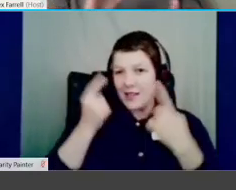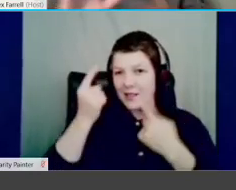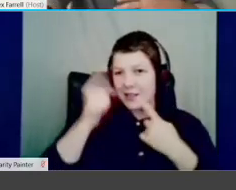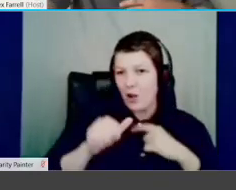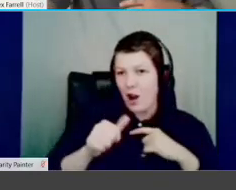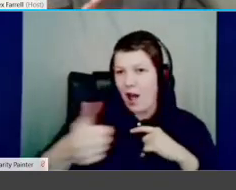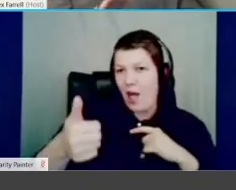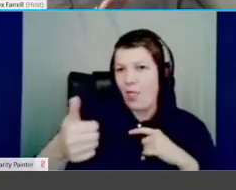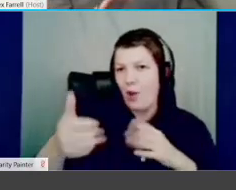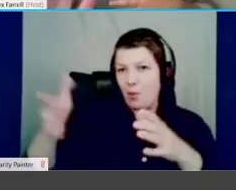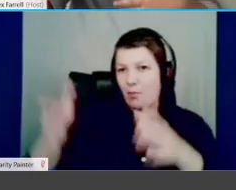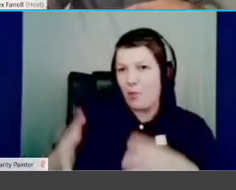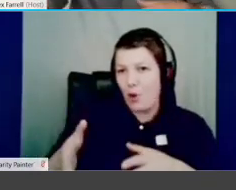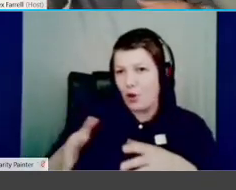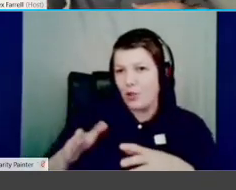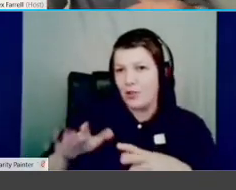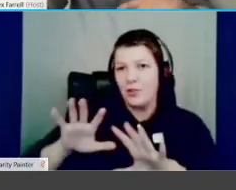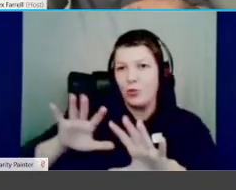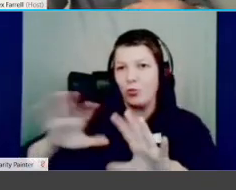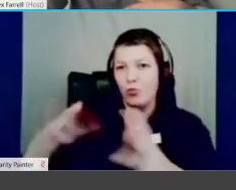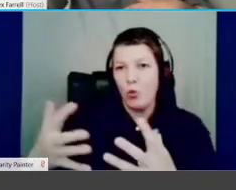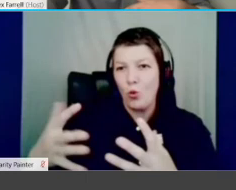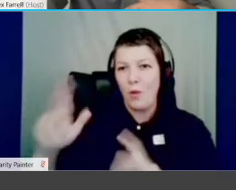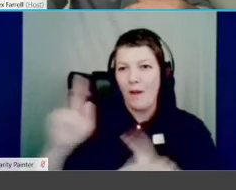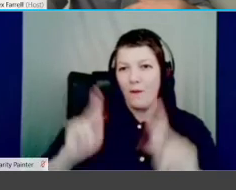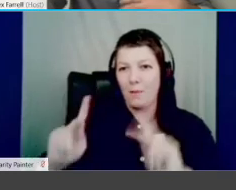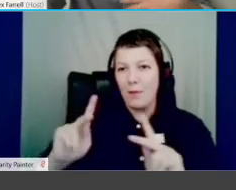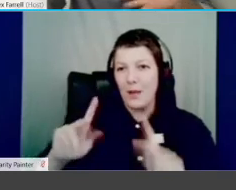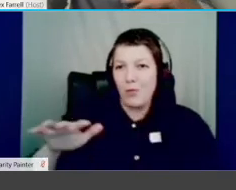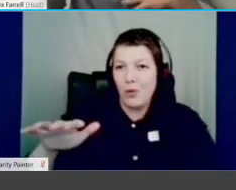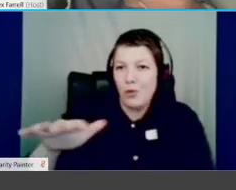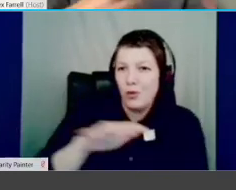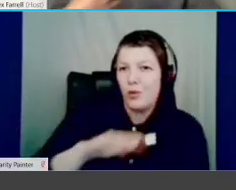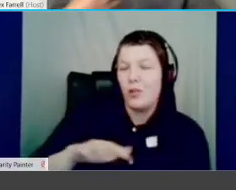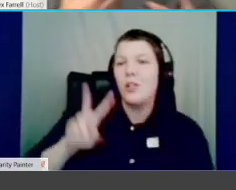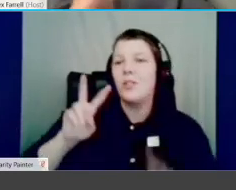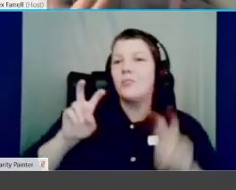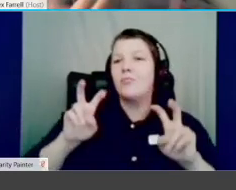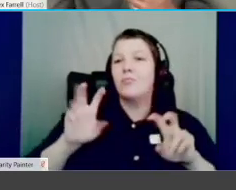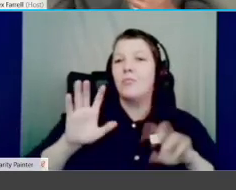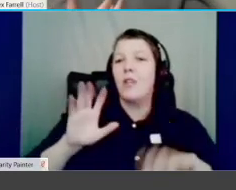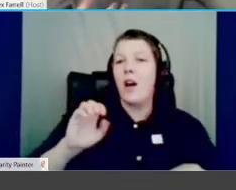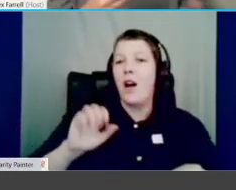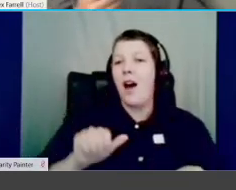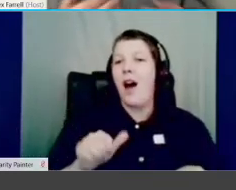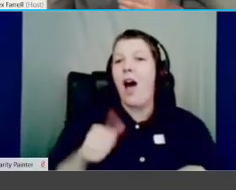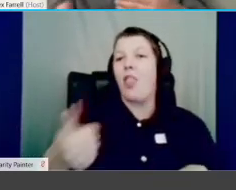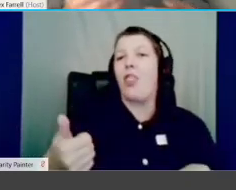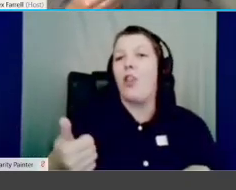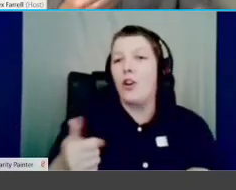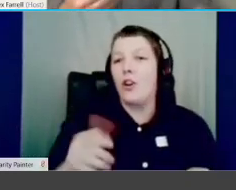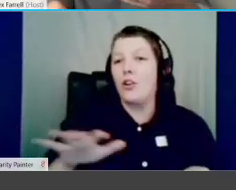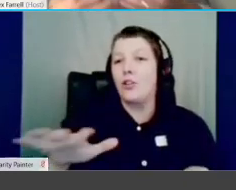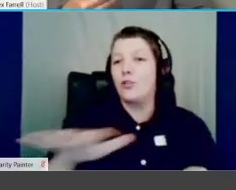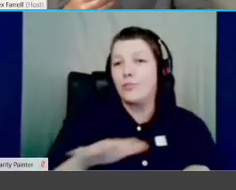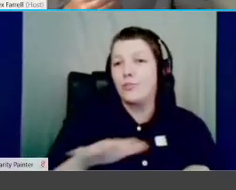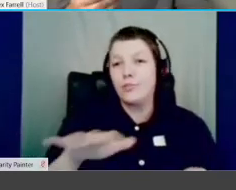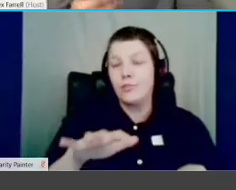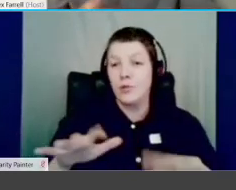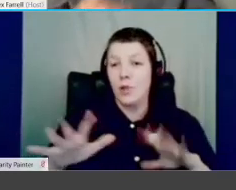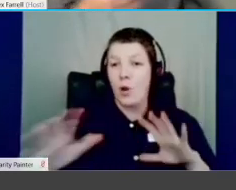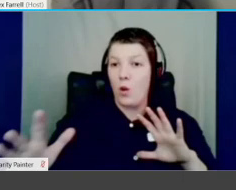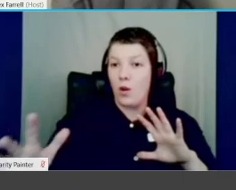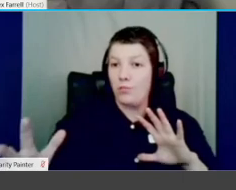okay, that other population is other to me. Therefore, there's no impact there. So closing that gap of